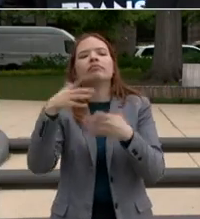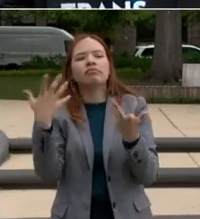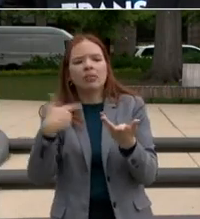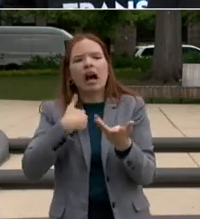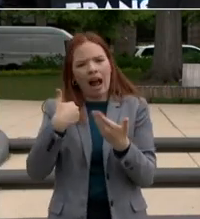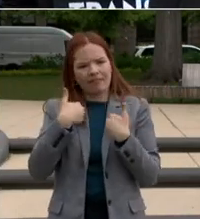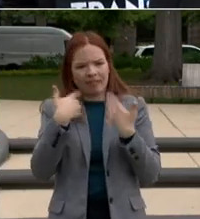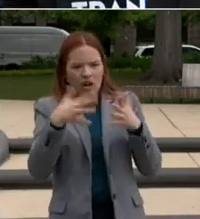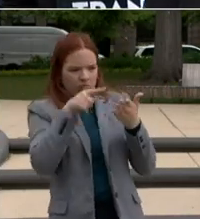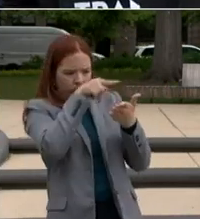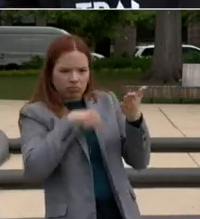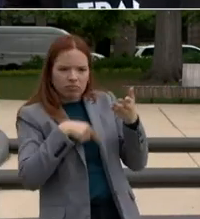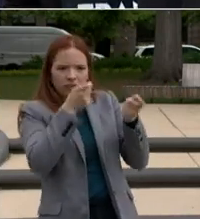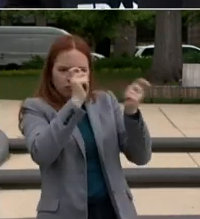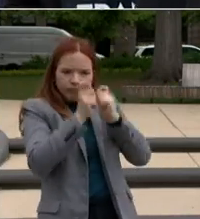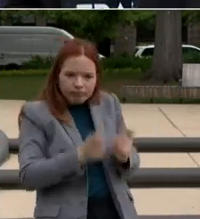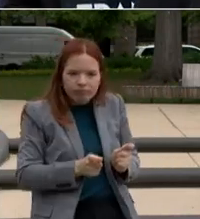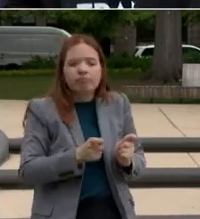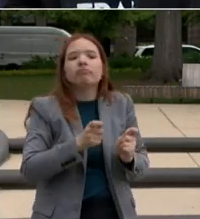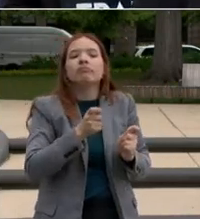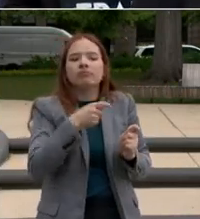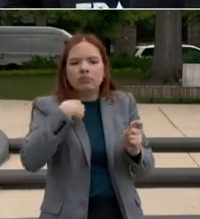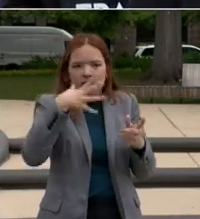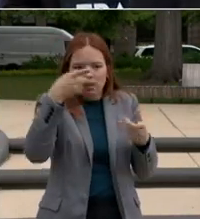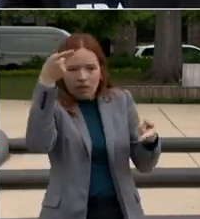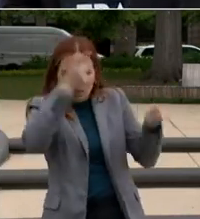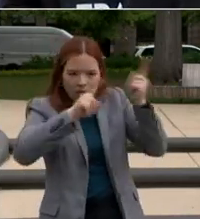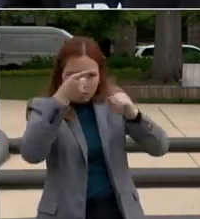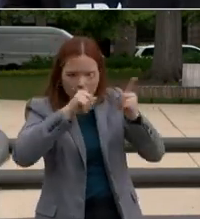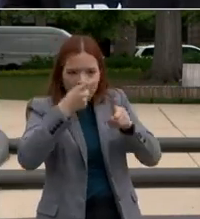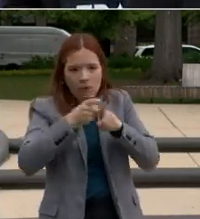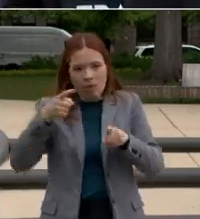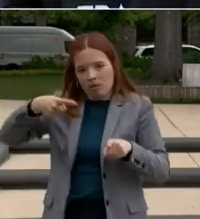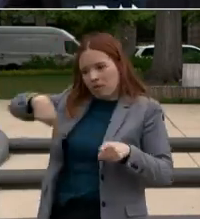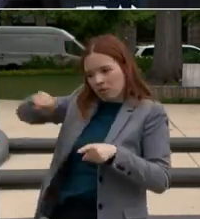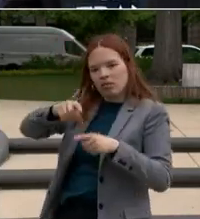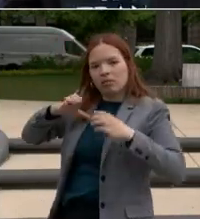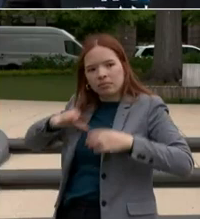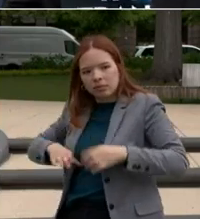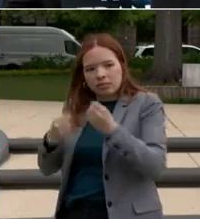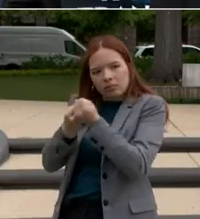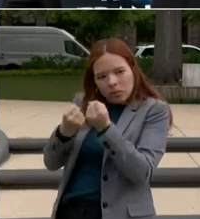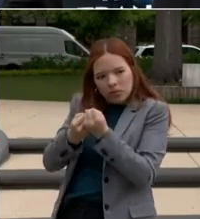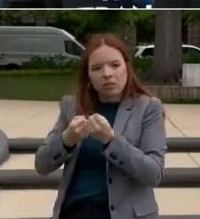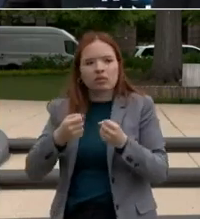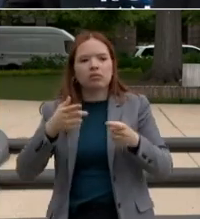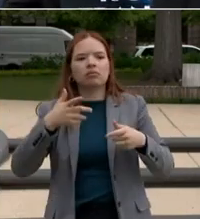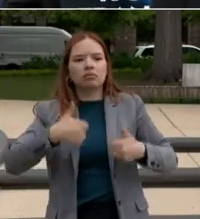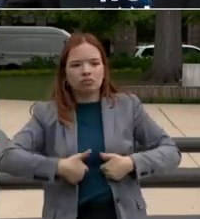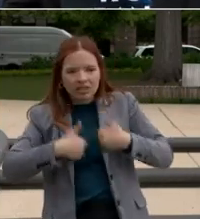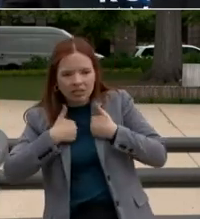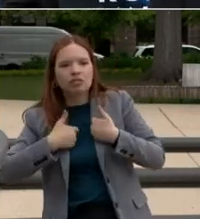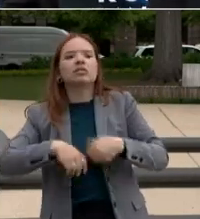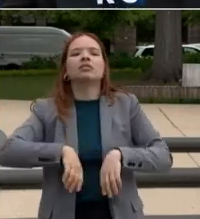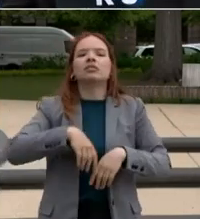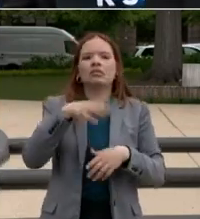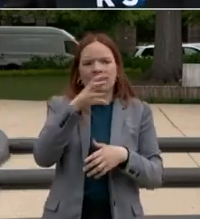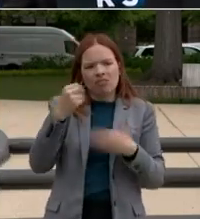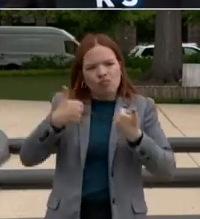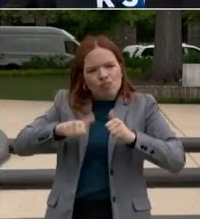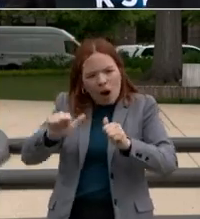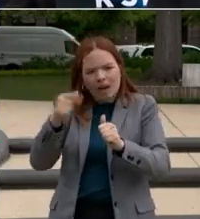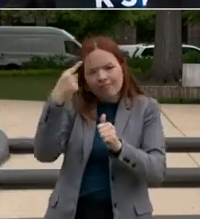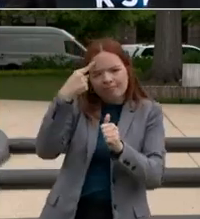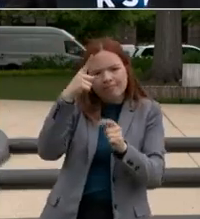the conversations and compromise with the stakeholders to modify and add the bike lane. So that's the part that we're still designing now on L